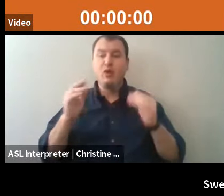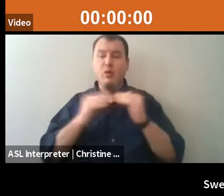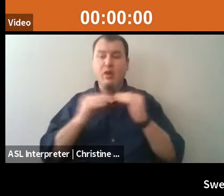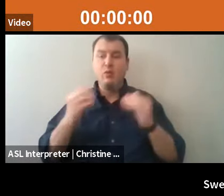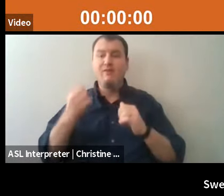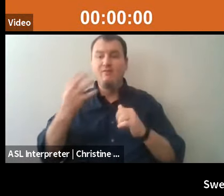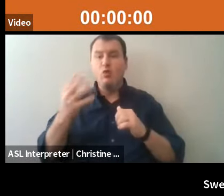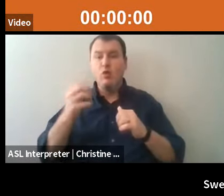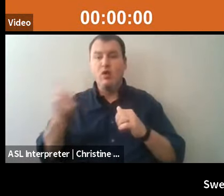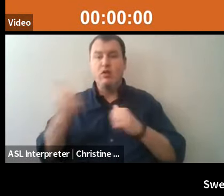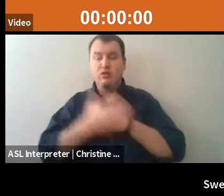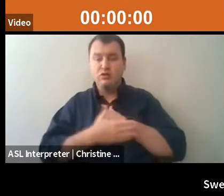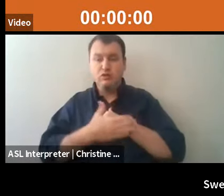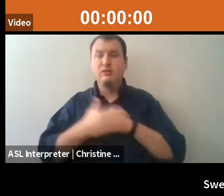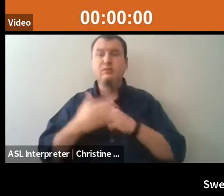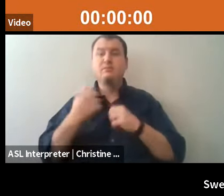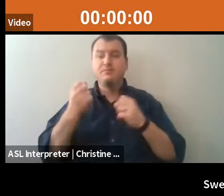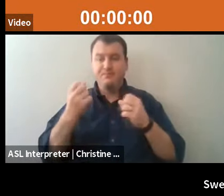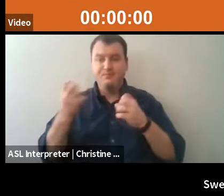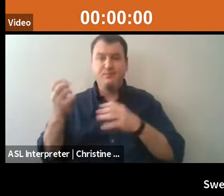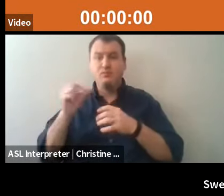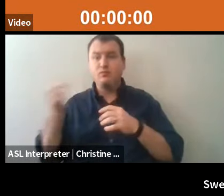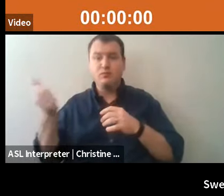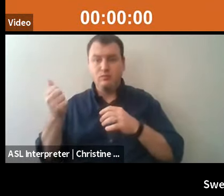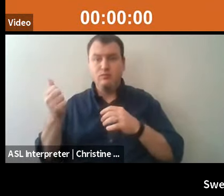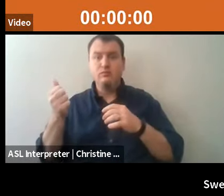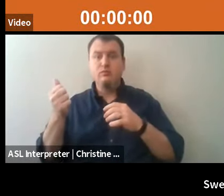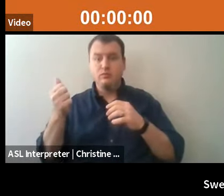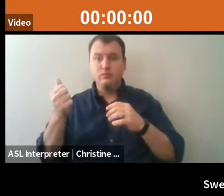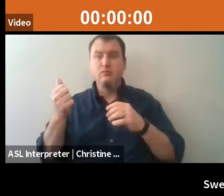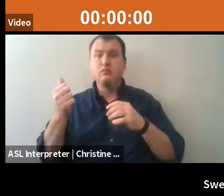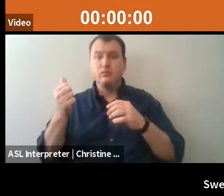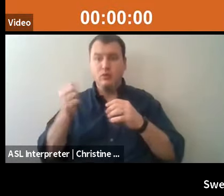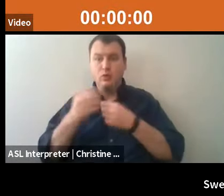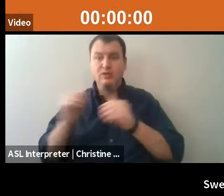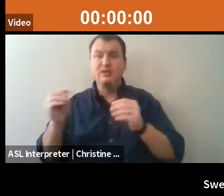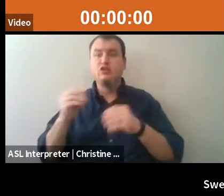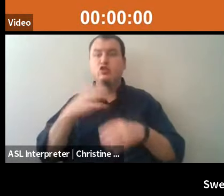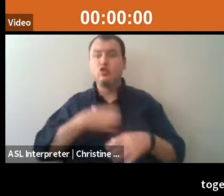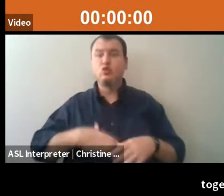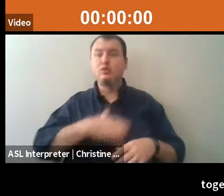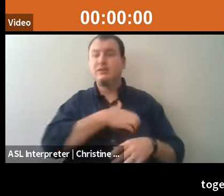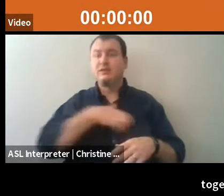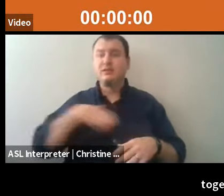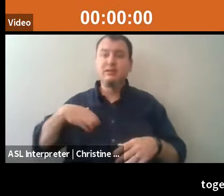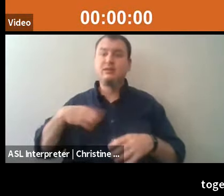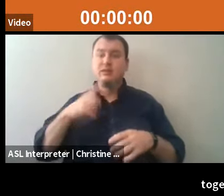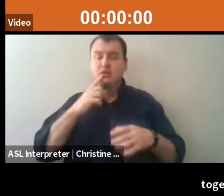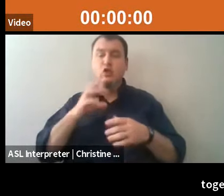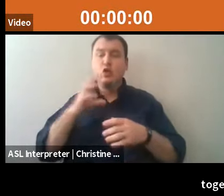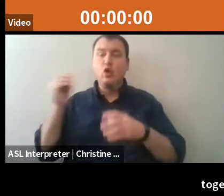and a number of civil society and multilateral organizations. Sweden is co-leading an action coalition